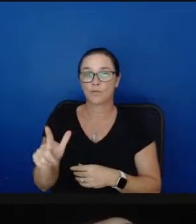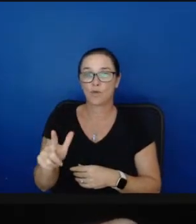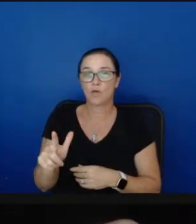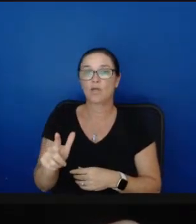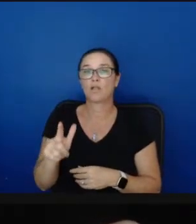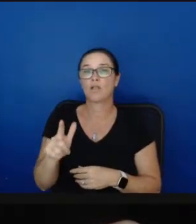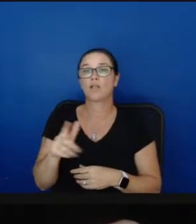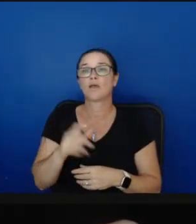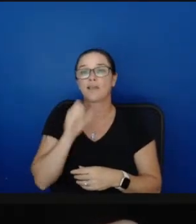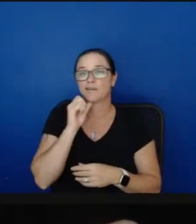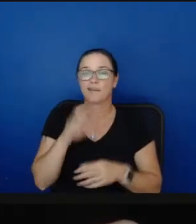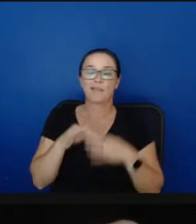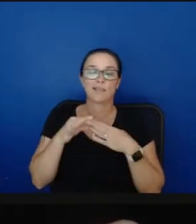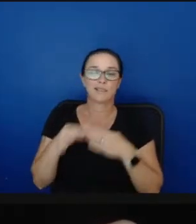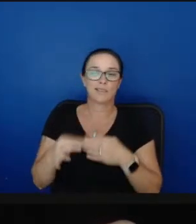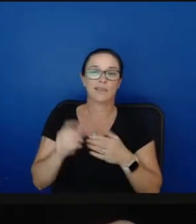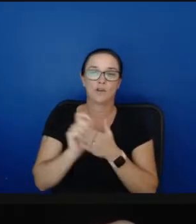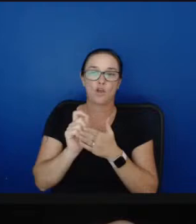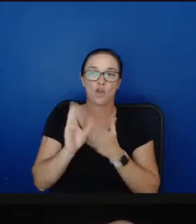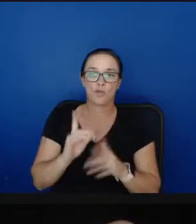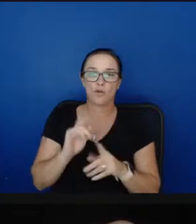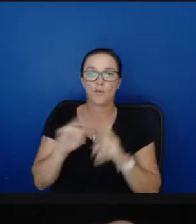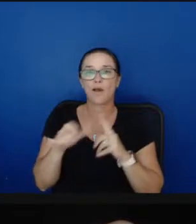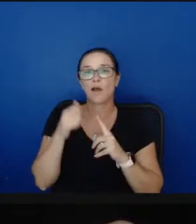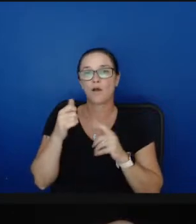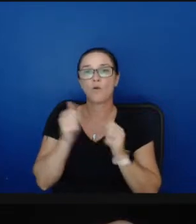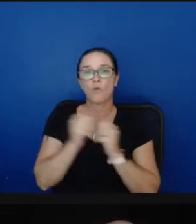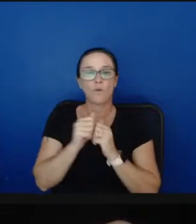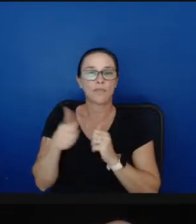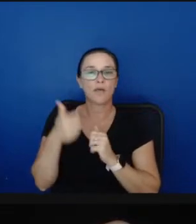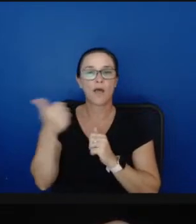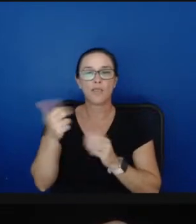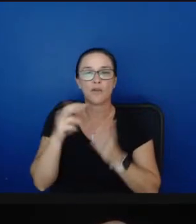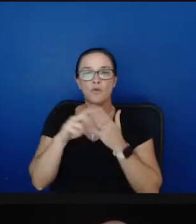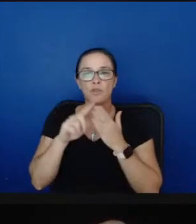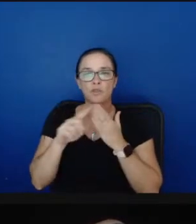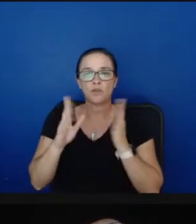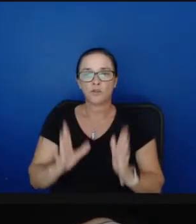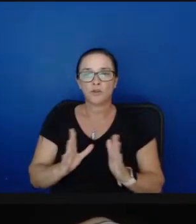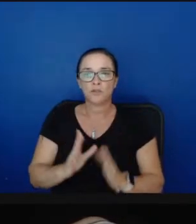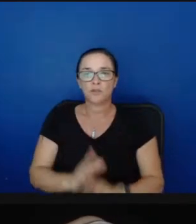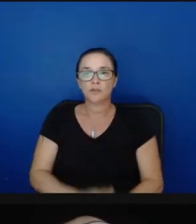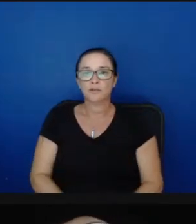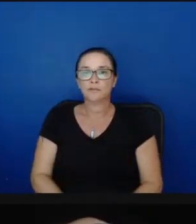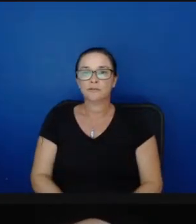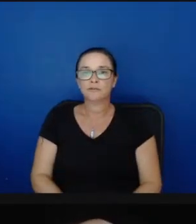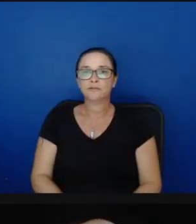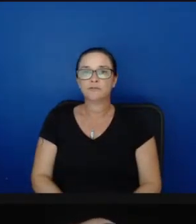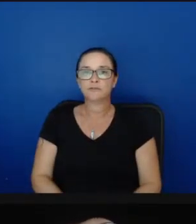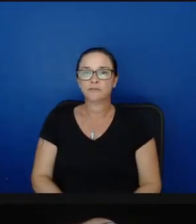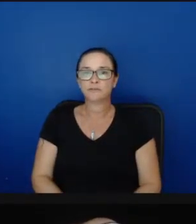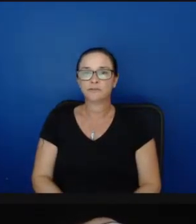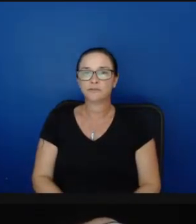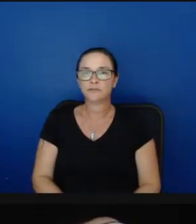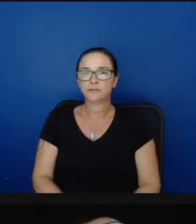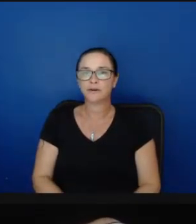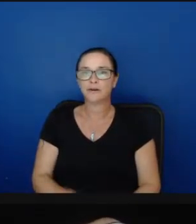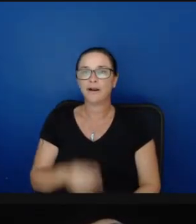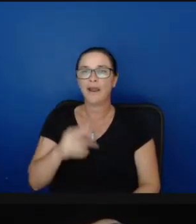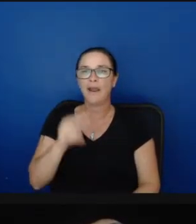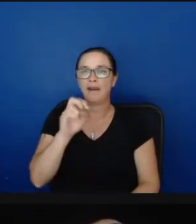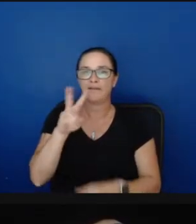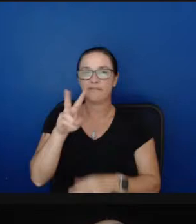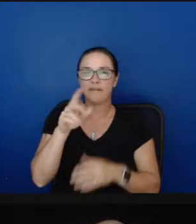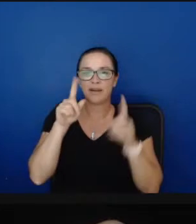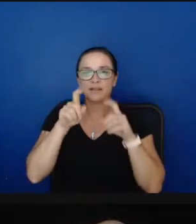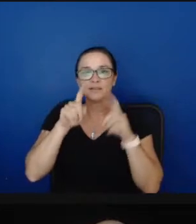and other University of Hawaii researchers. Here is his Nevada test site work